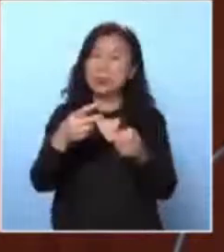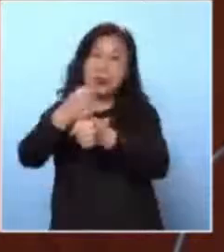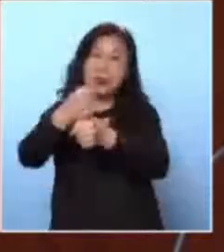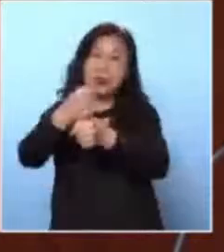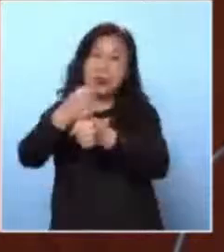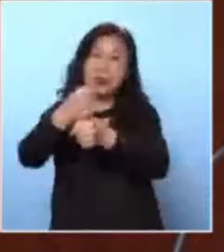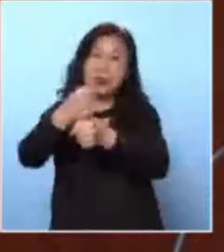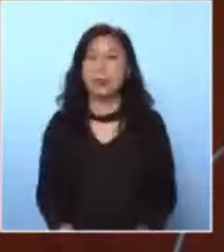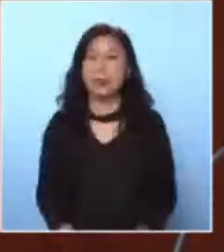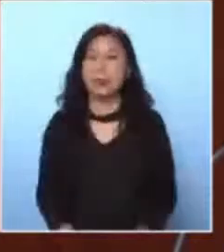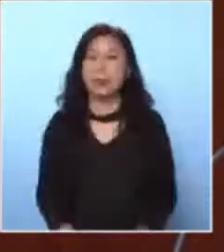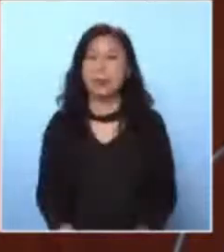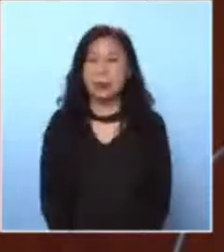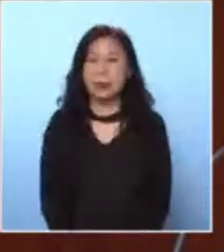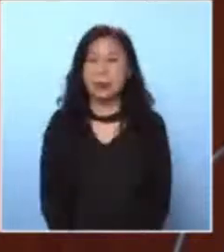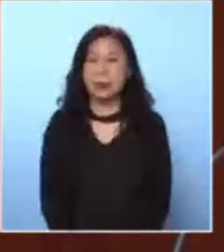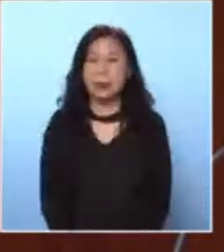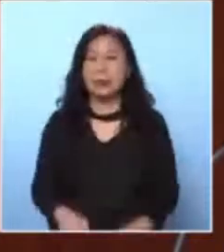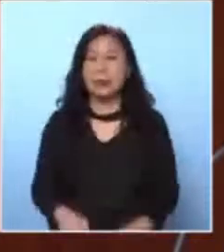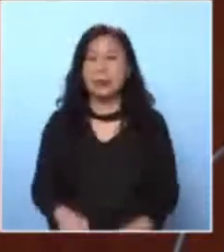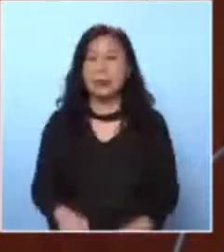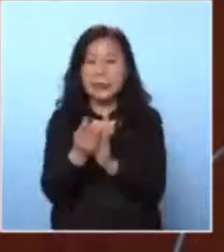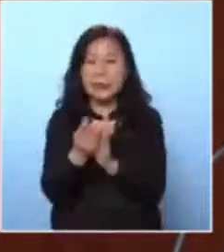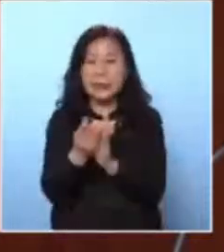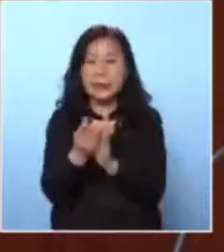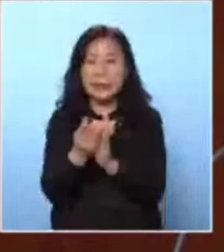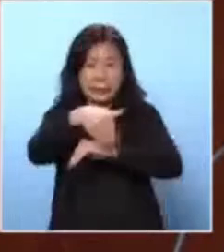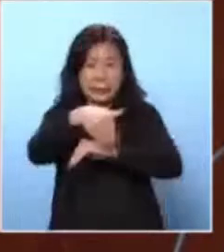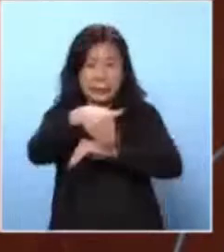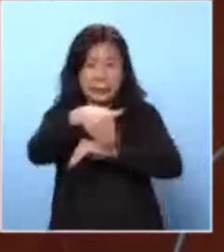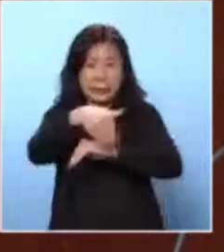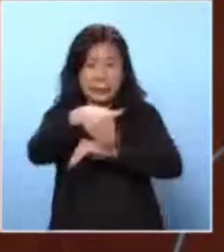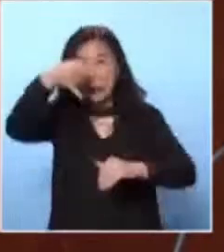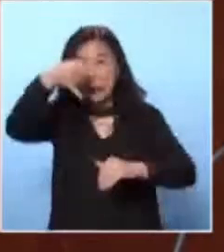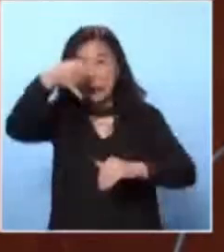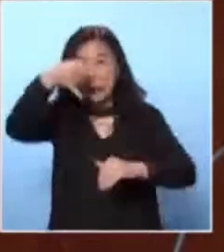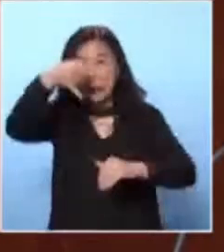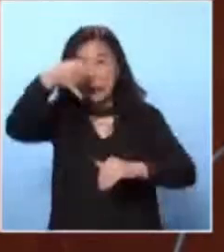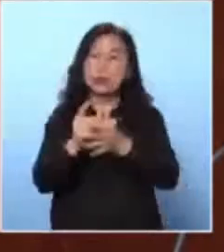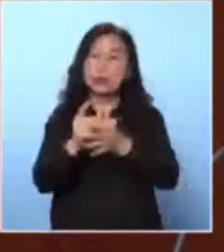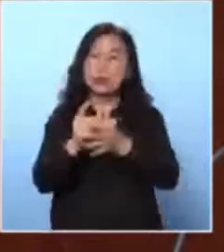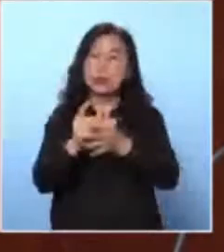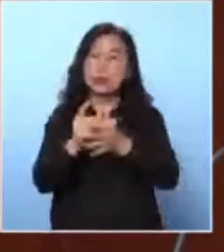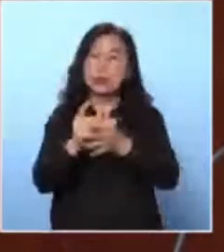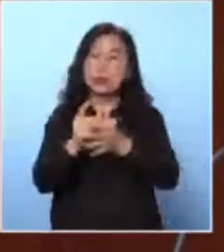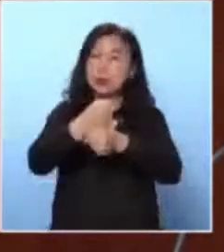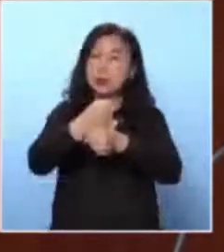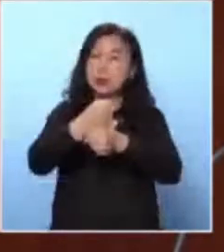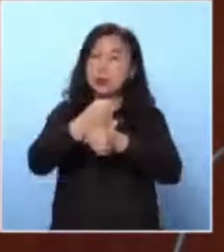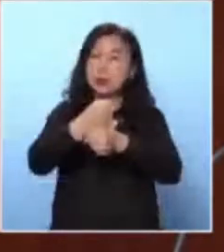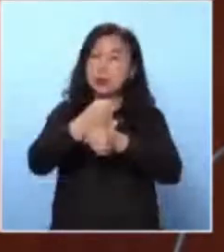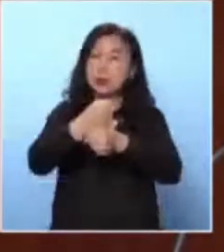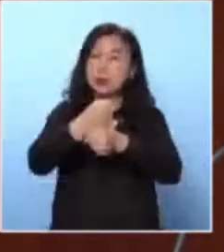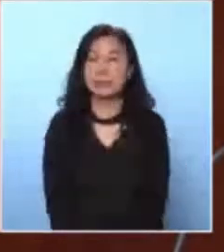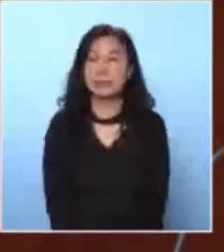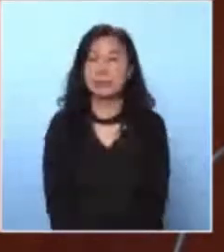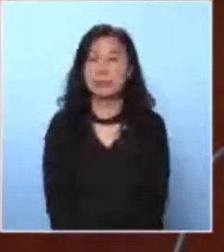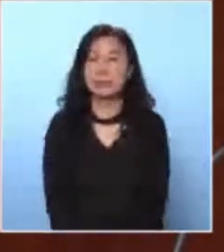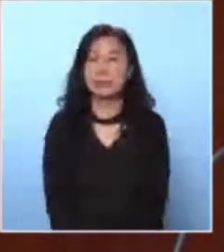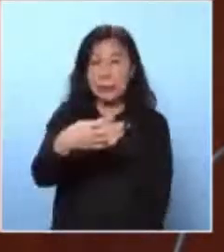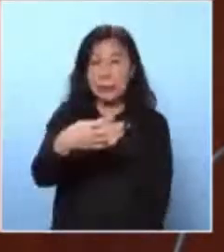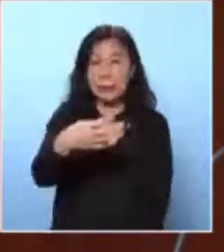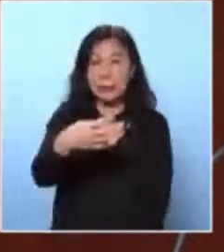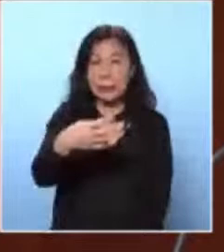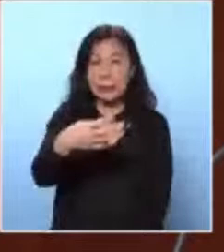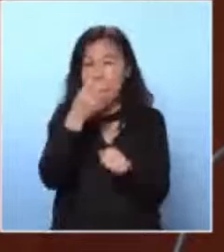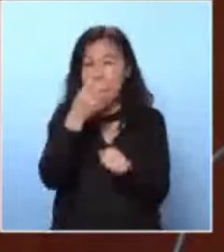ecological quality and biodiversity of the Northern Metropolis, providing quality outdoor eco-education and recreation facilities for